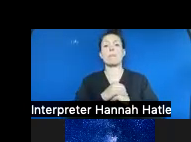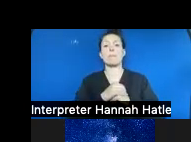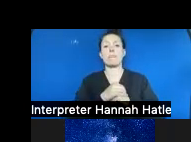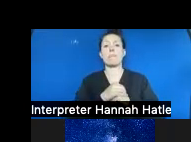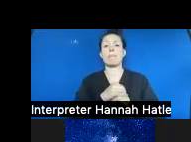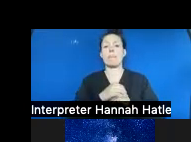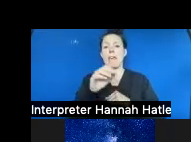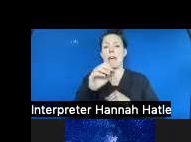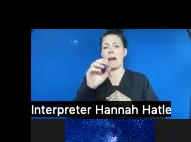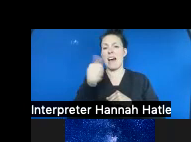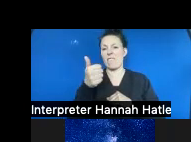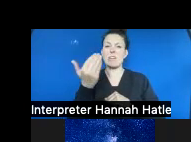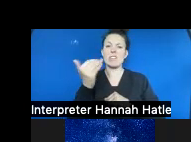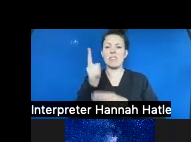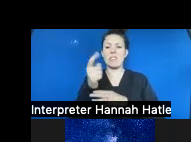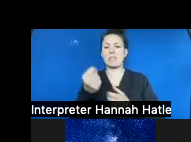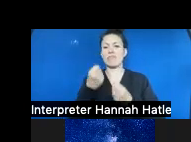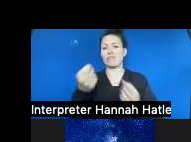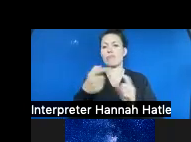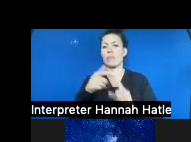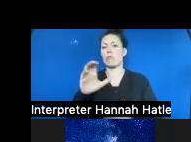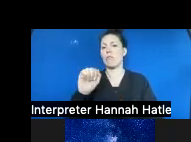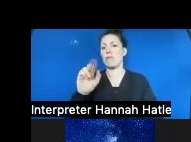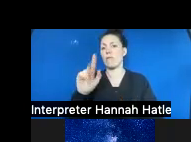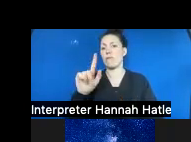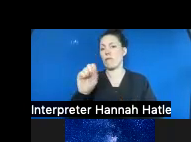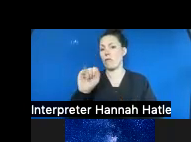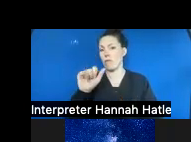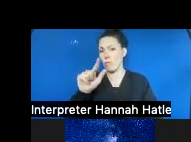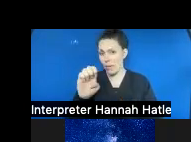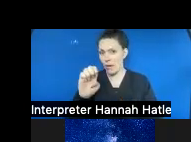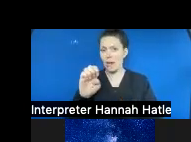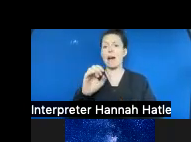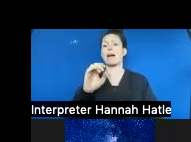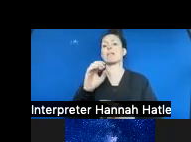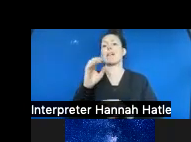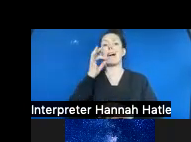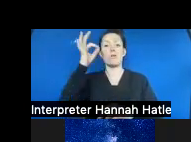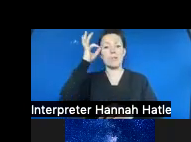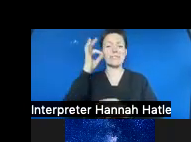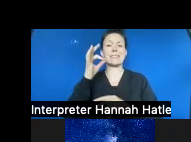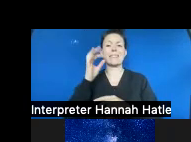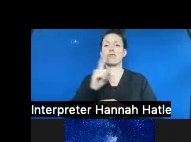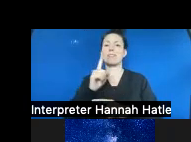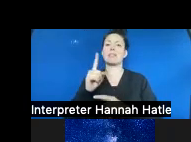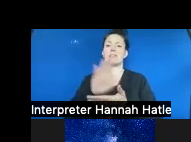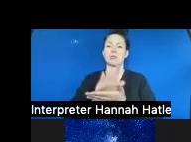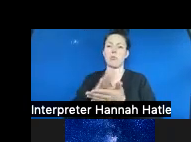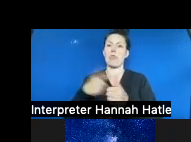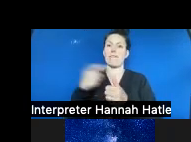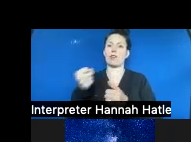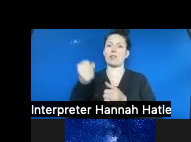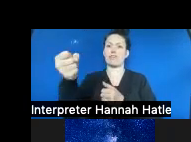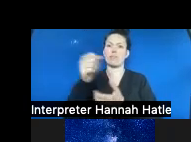to 15-minute drive from the Carlisle Indian Industrial School, which was the first boarding school rather. And the